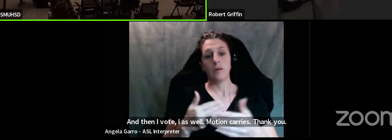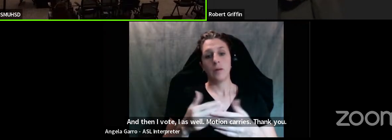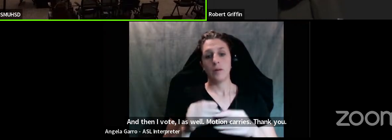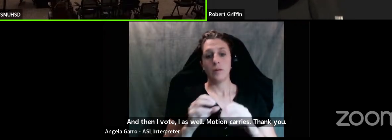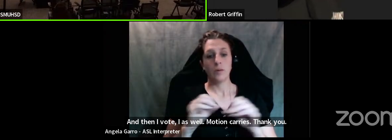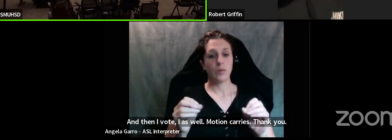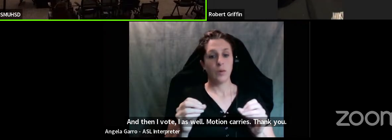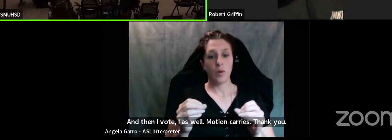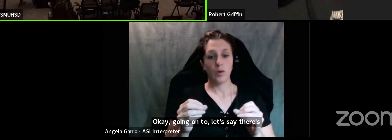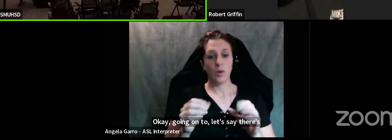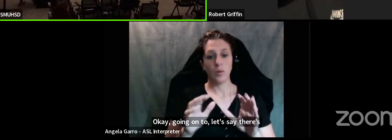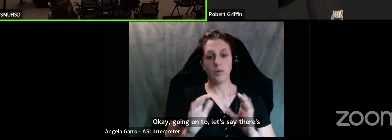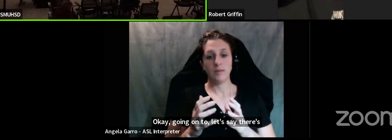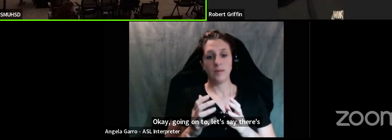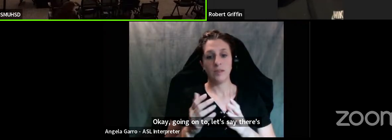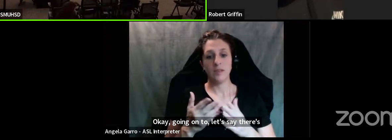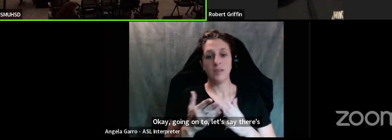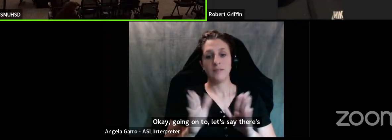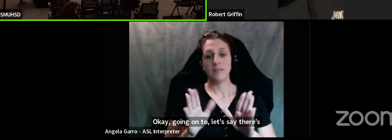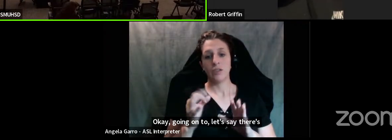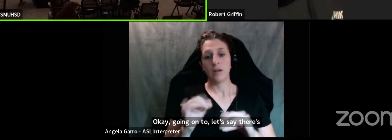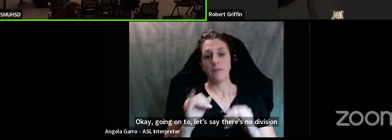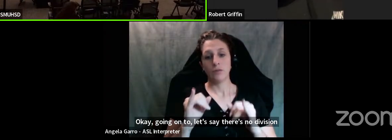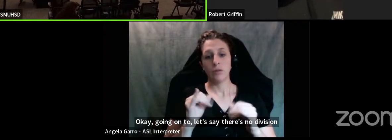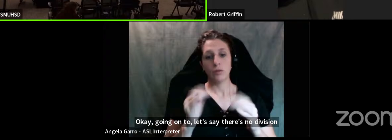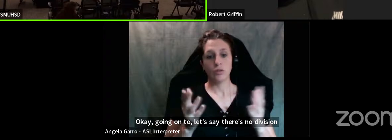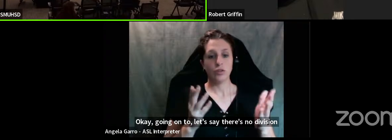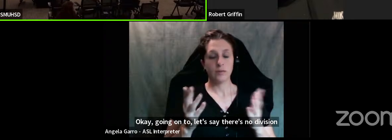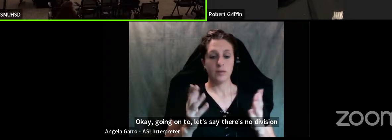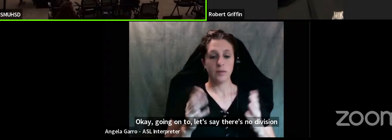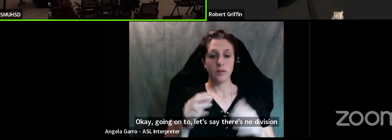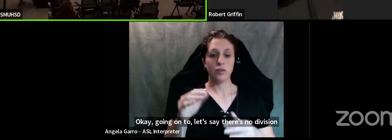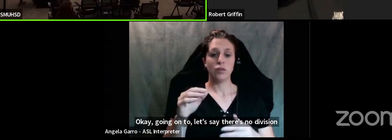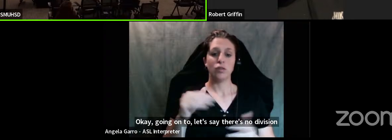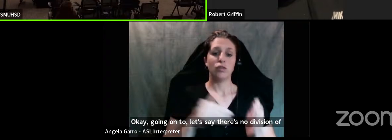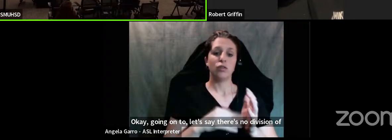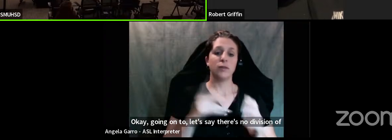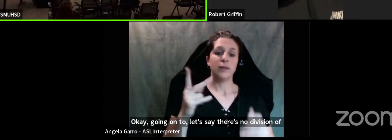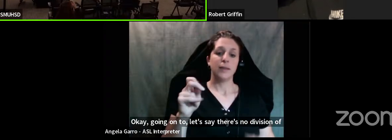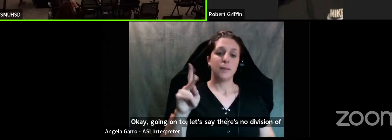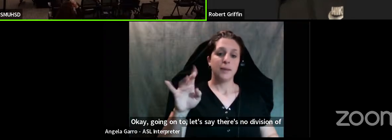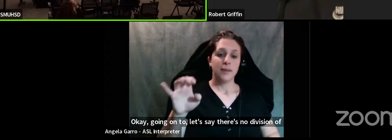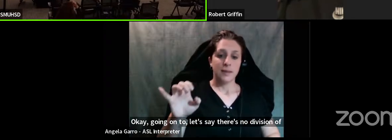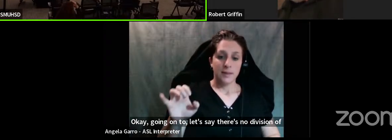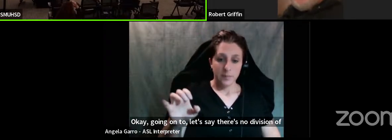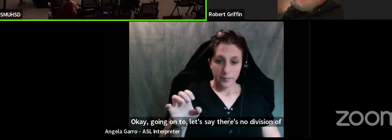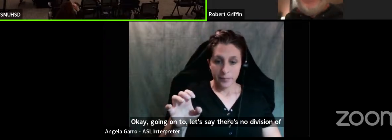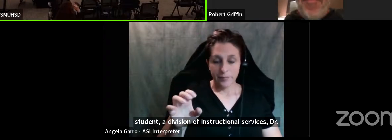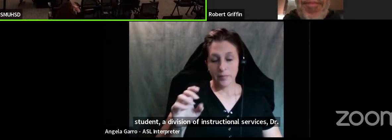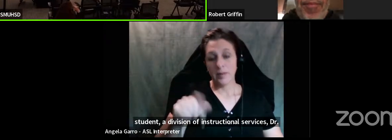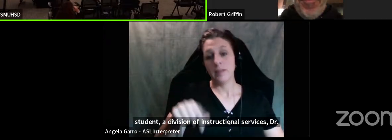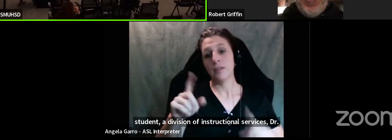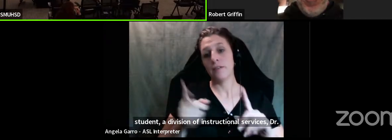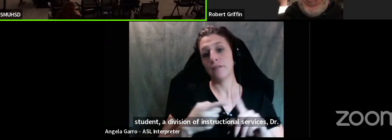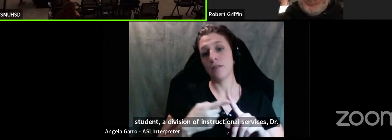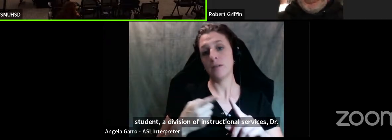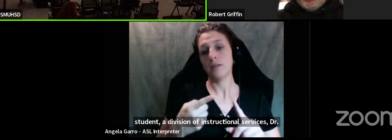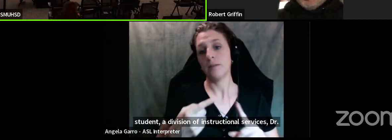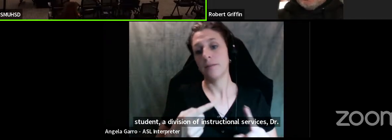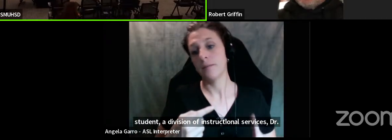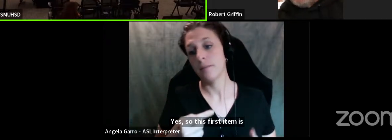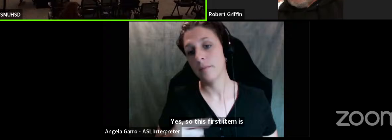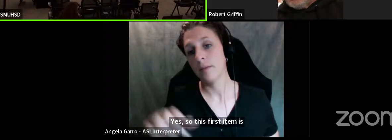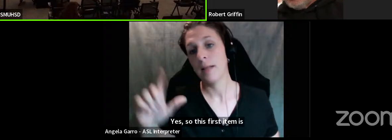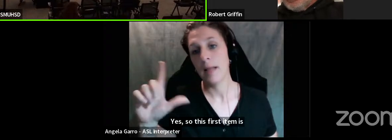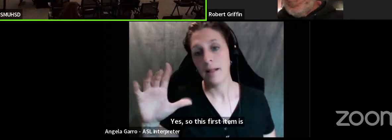division of student, Division of Instructional Services. Dr. Kemke. Yeah, so this first item is the